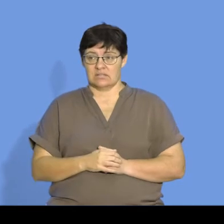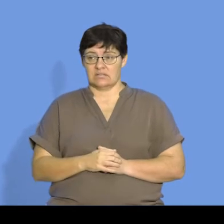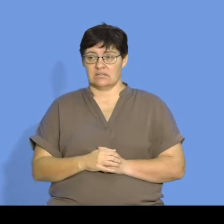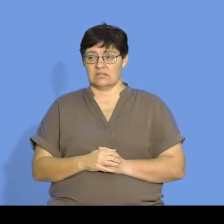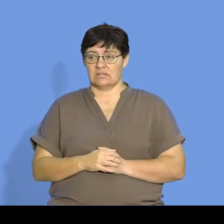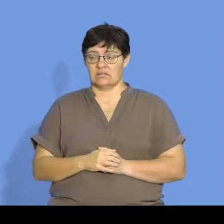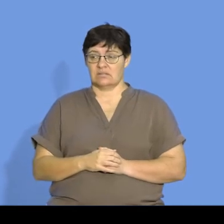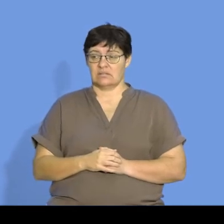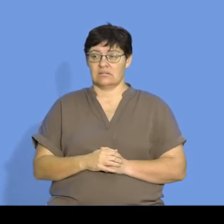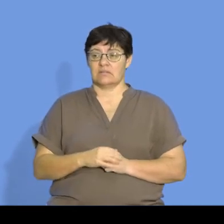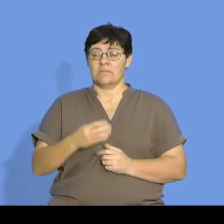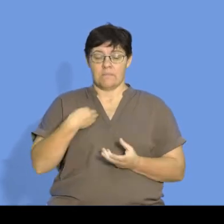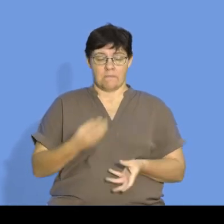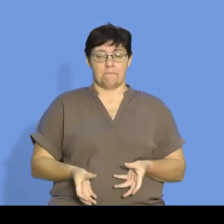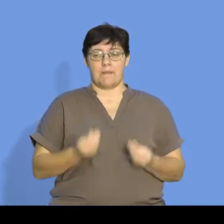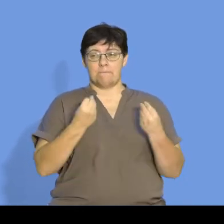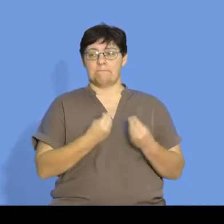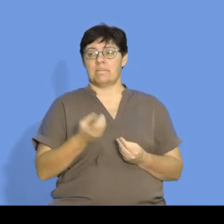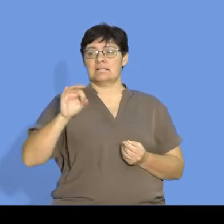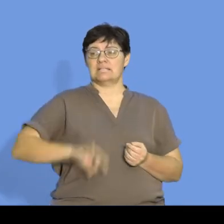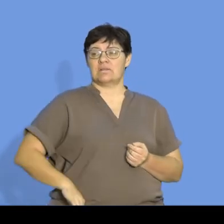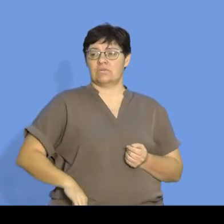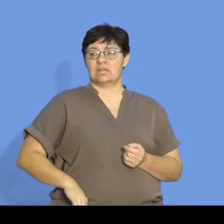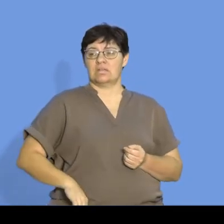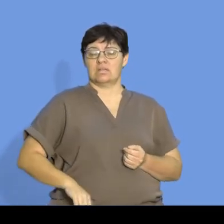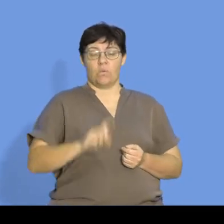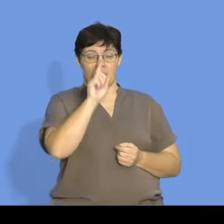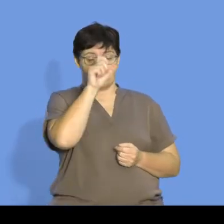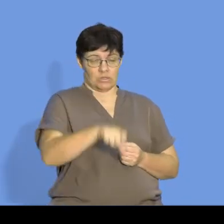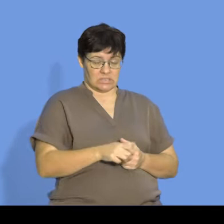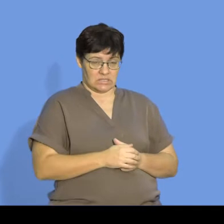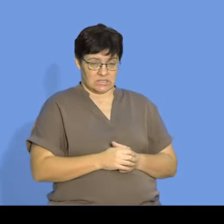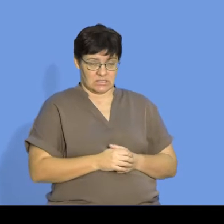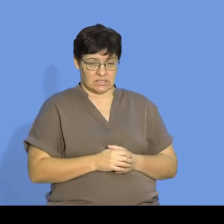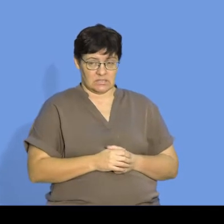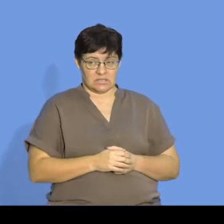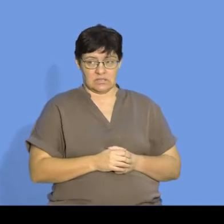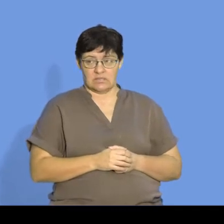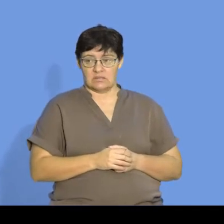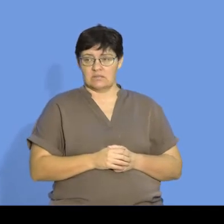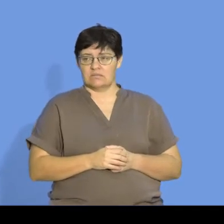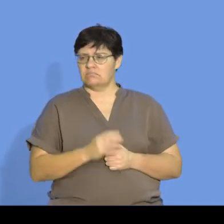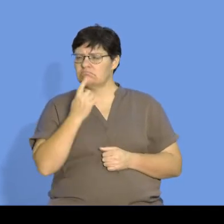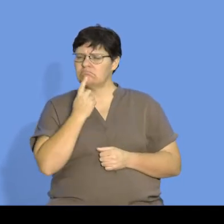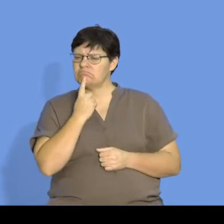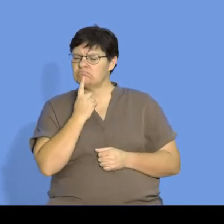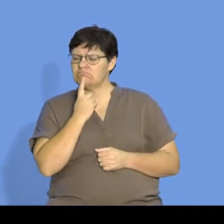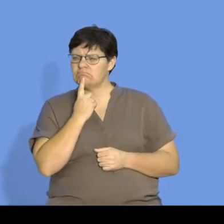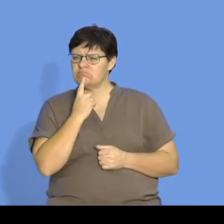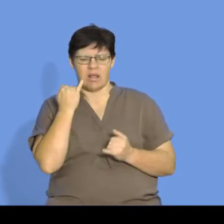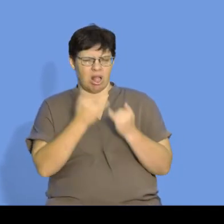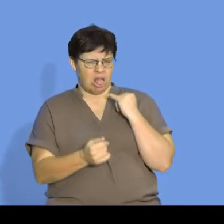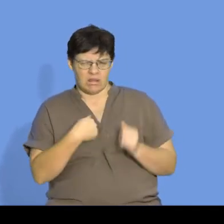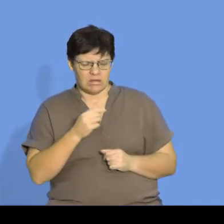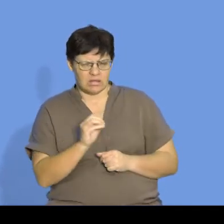the 9,700, and you will see that you're getting the salary for one person of, let's just